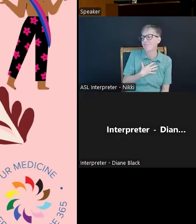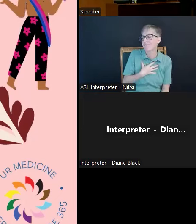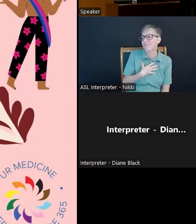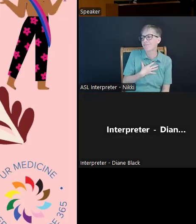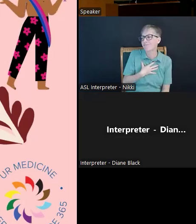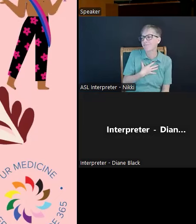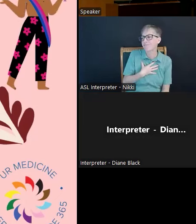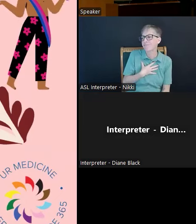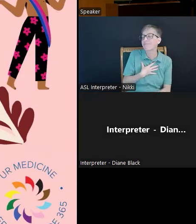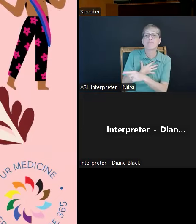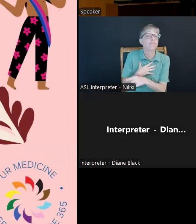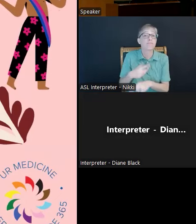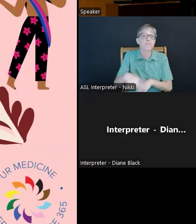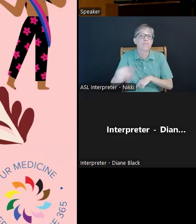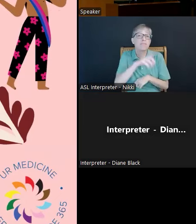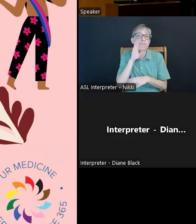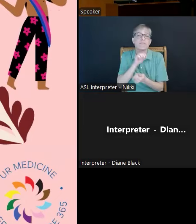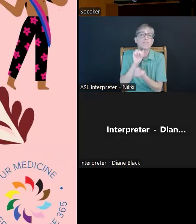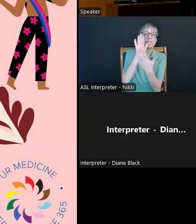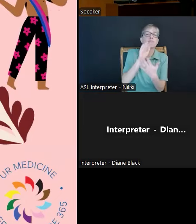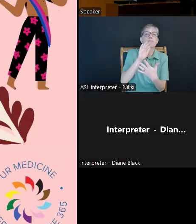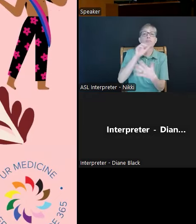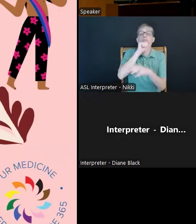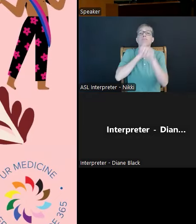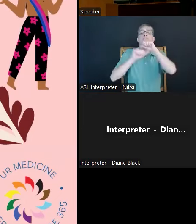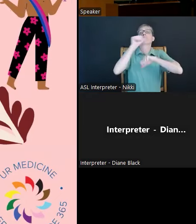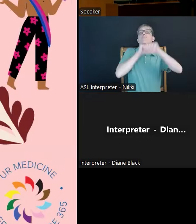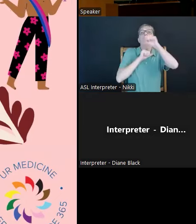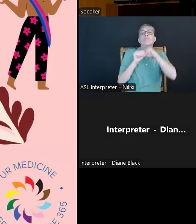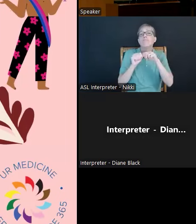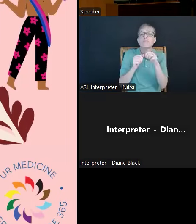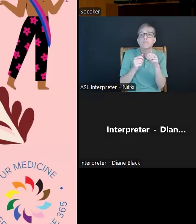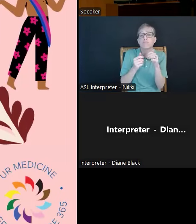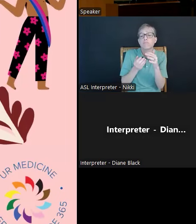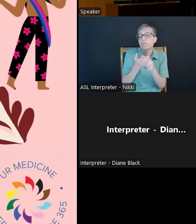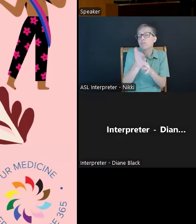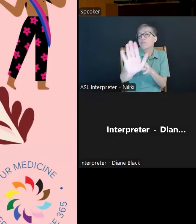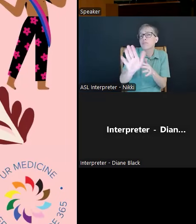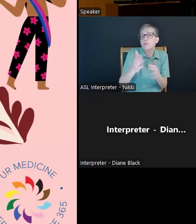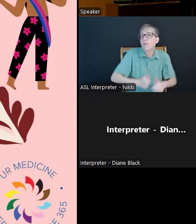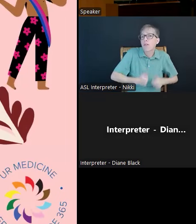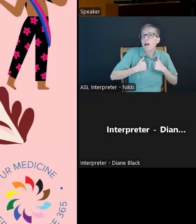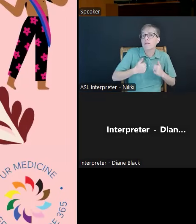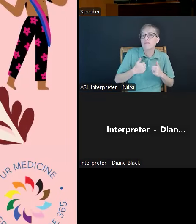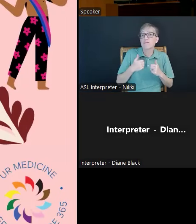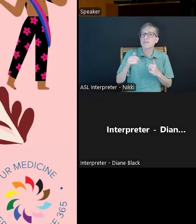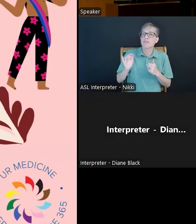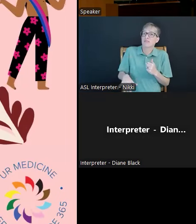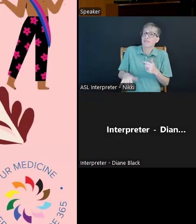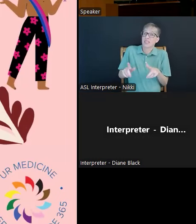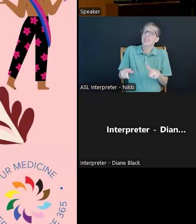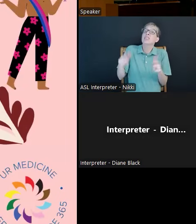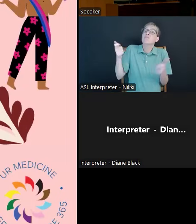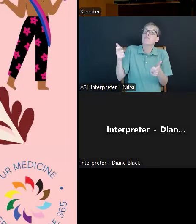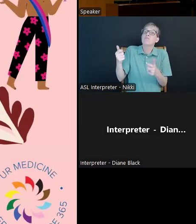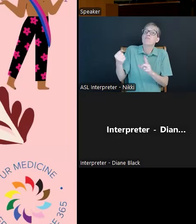You're going to be faced with adversities throughout your life. This was a pretty big one, but I